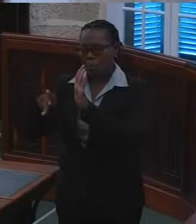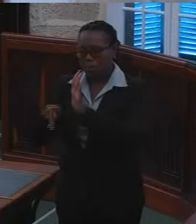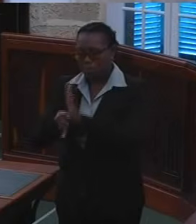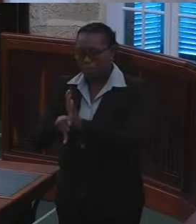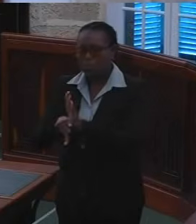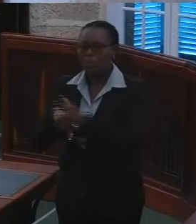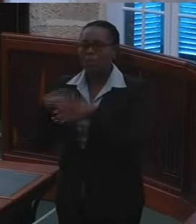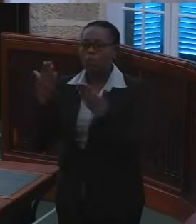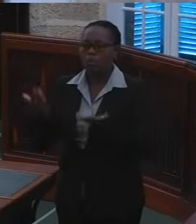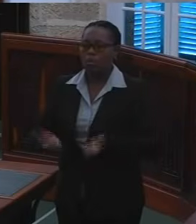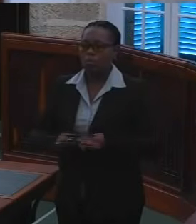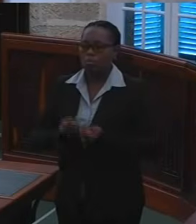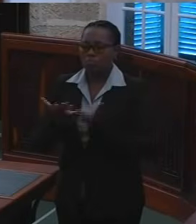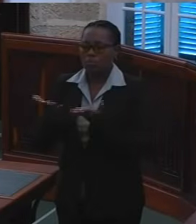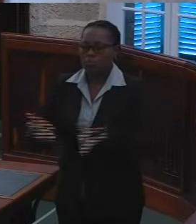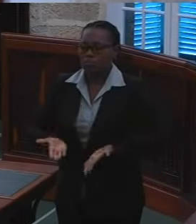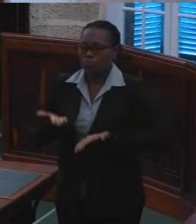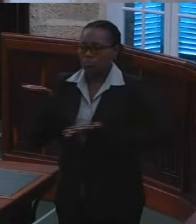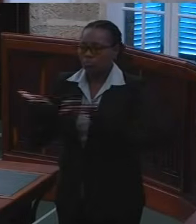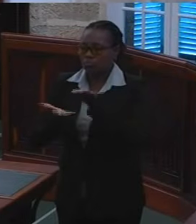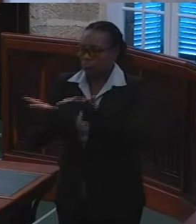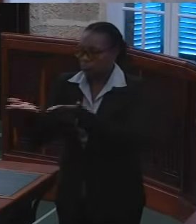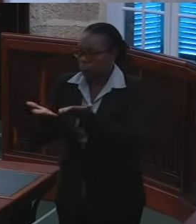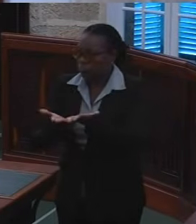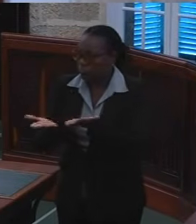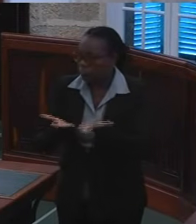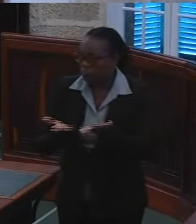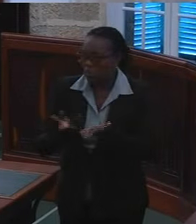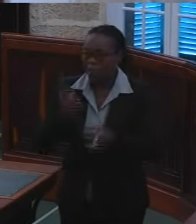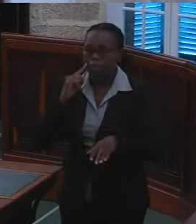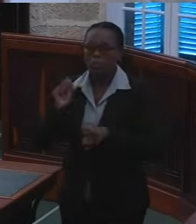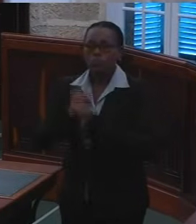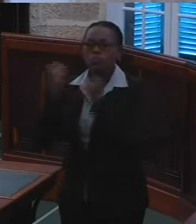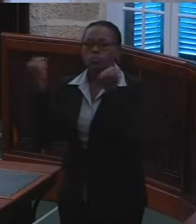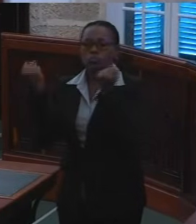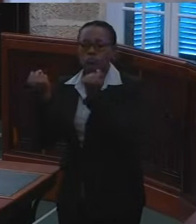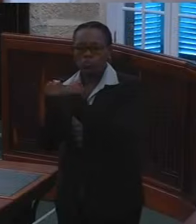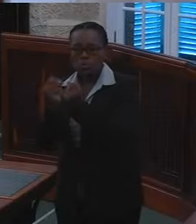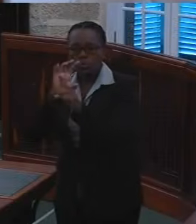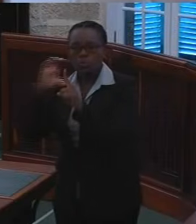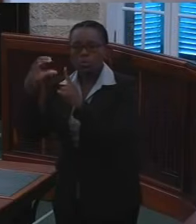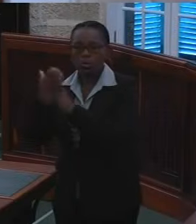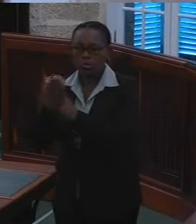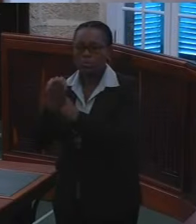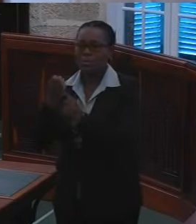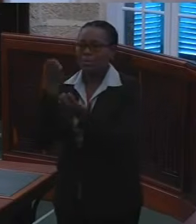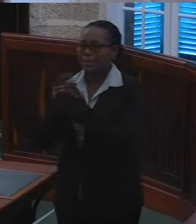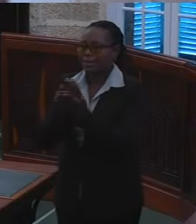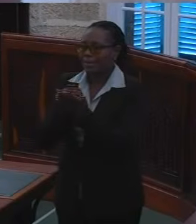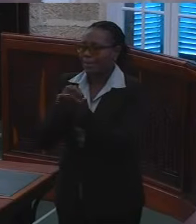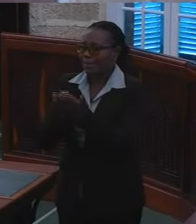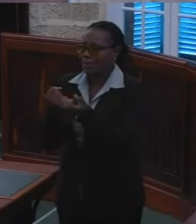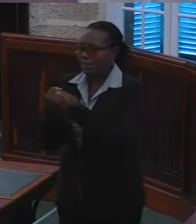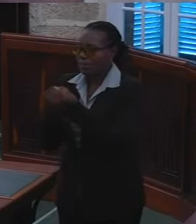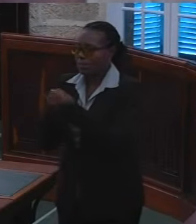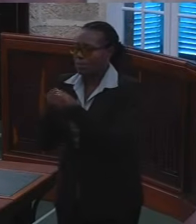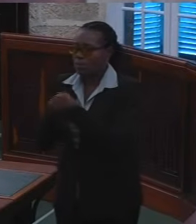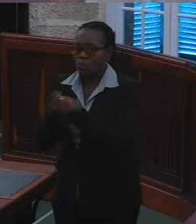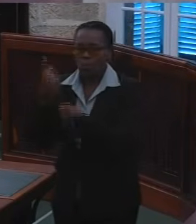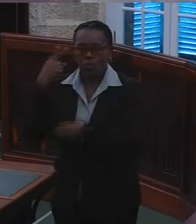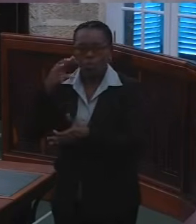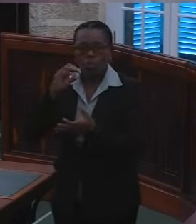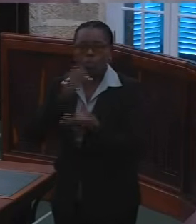of services. These include recognition of the social, cultural, and economic contribution of older